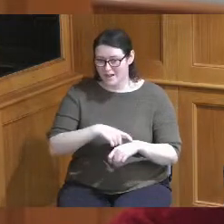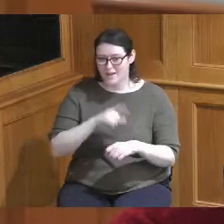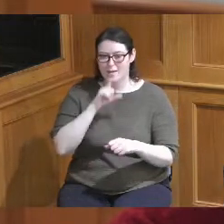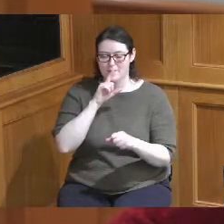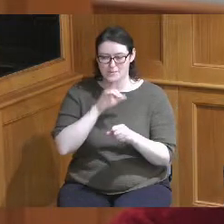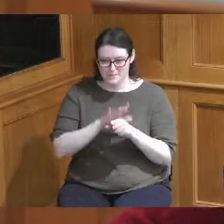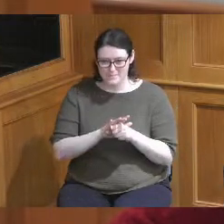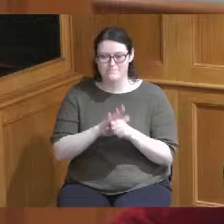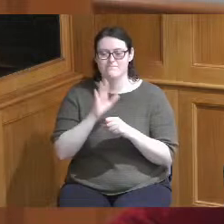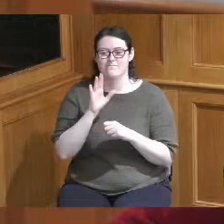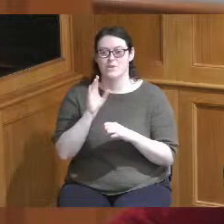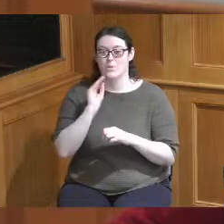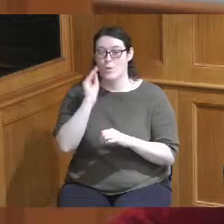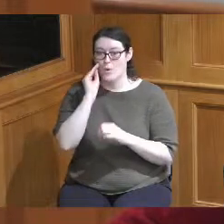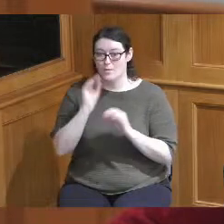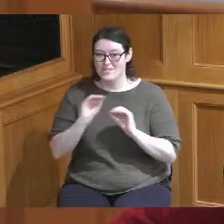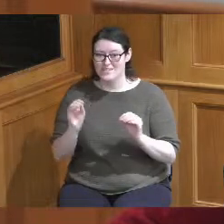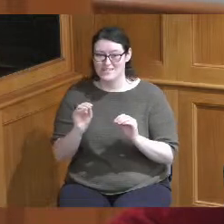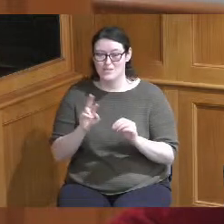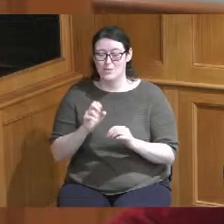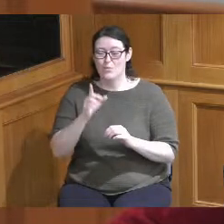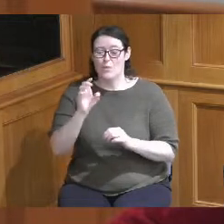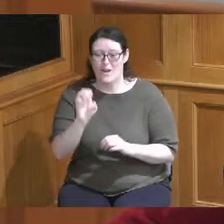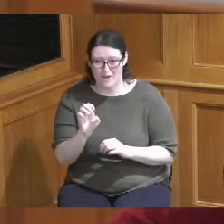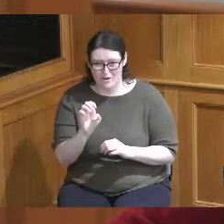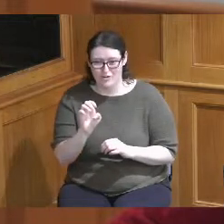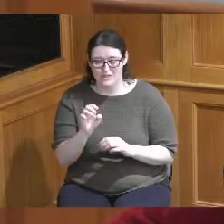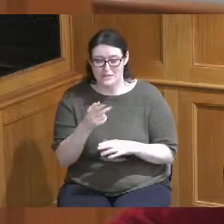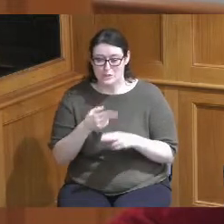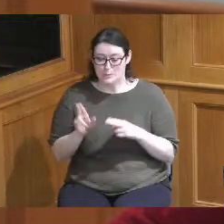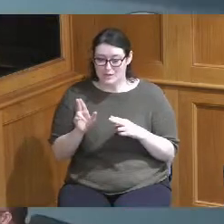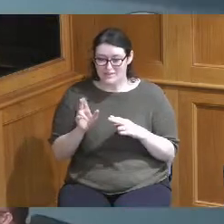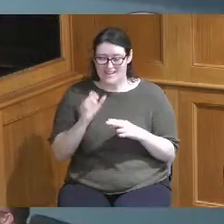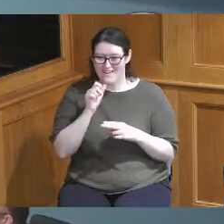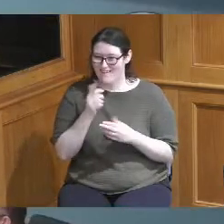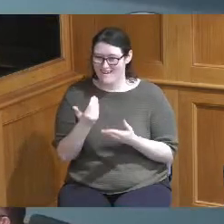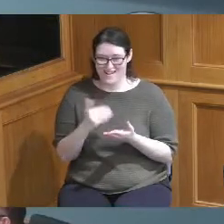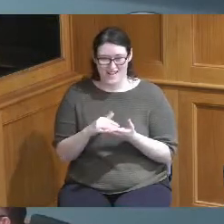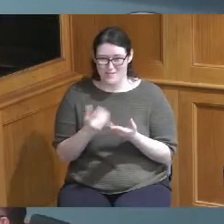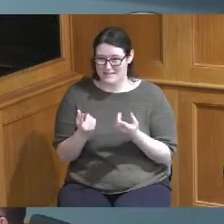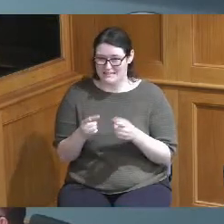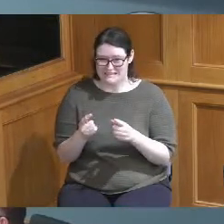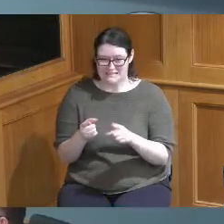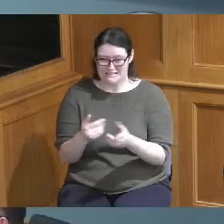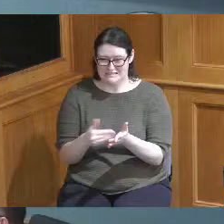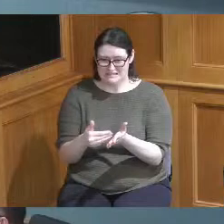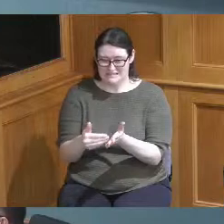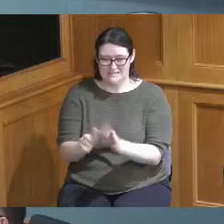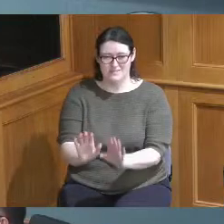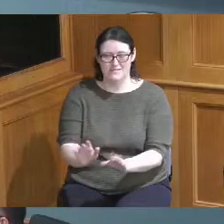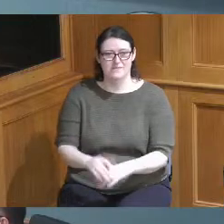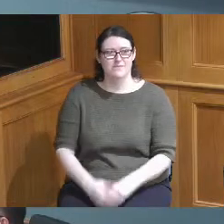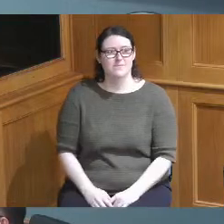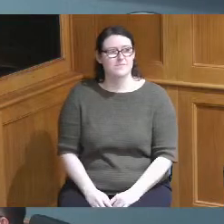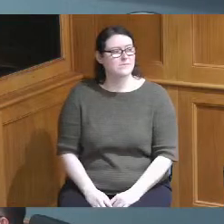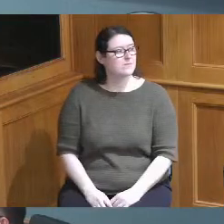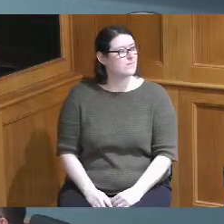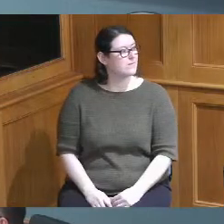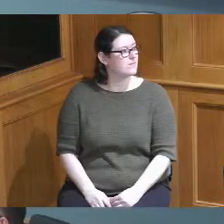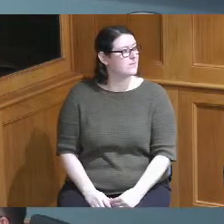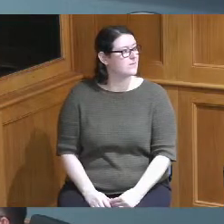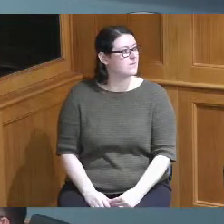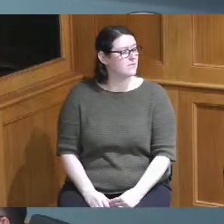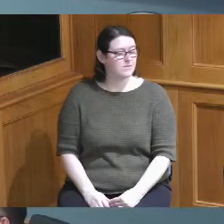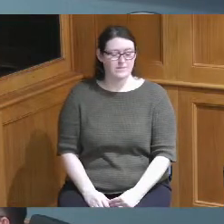homelessness rare, brief, and non-recurring in our community. Thank you very much. Sandra Jones-Mitchell.